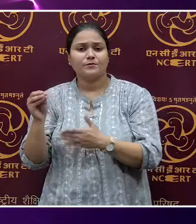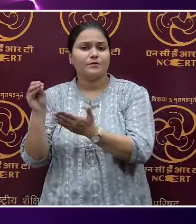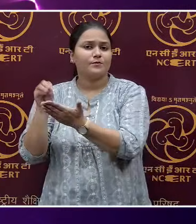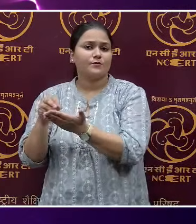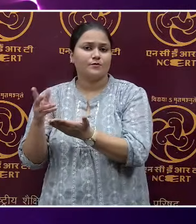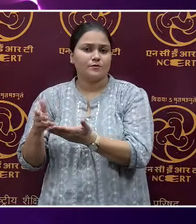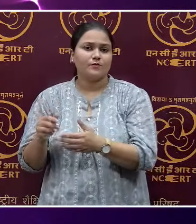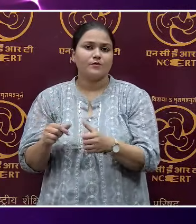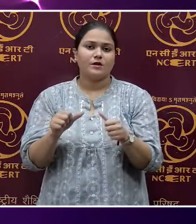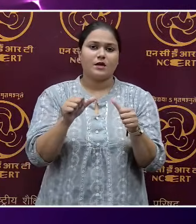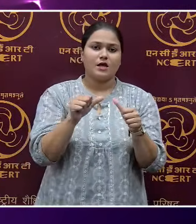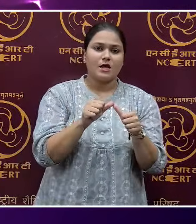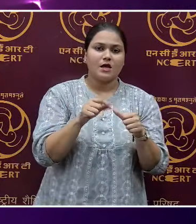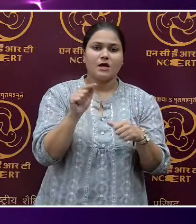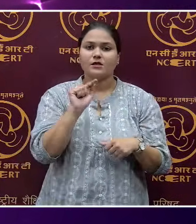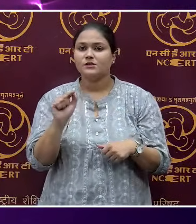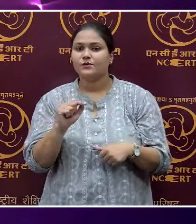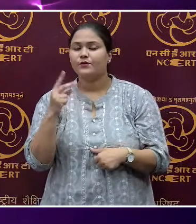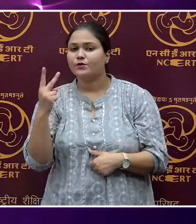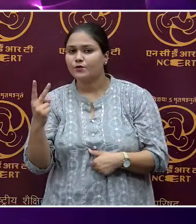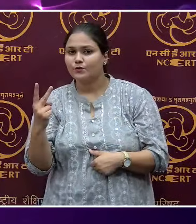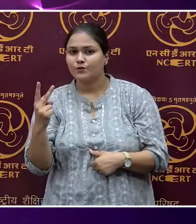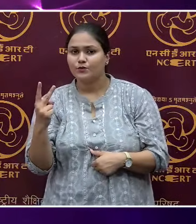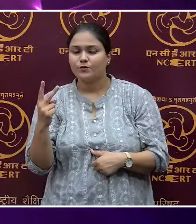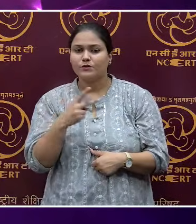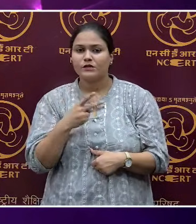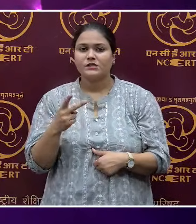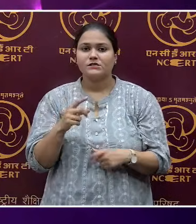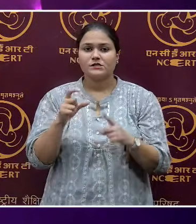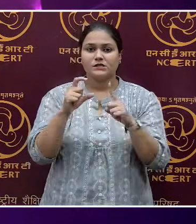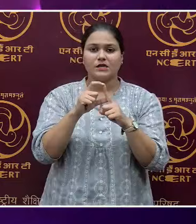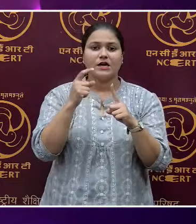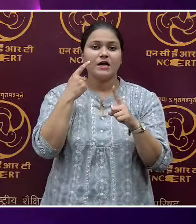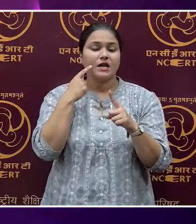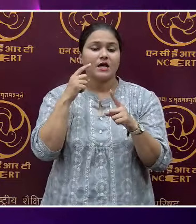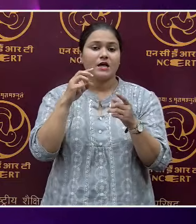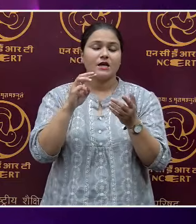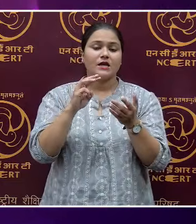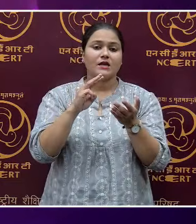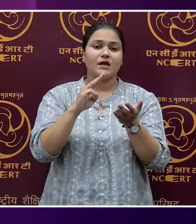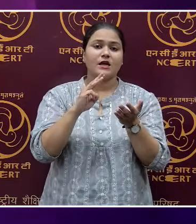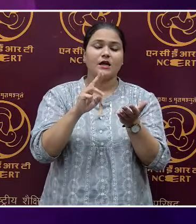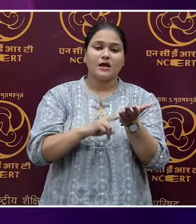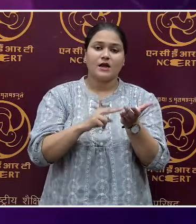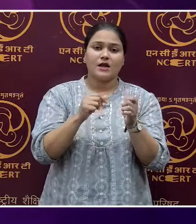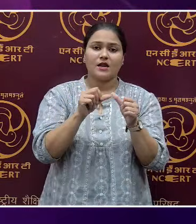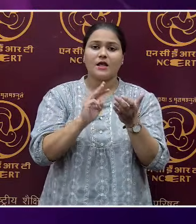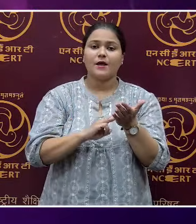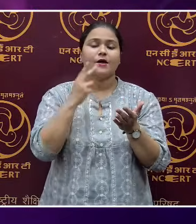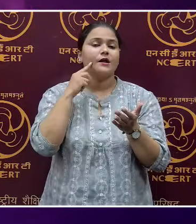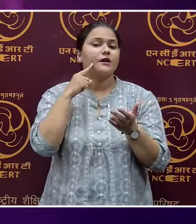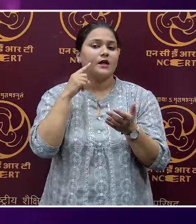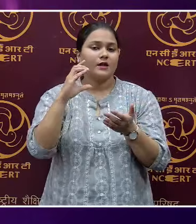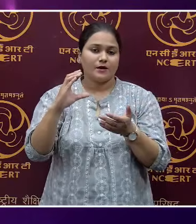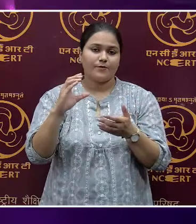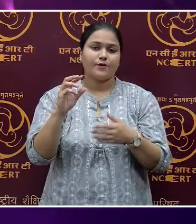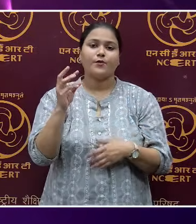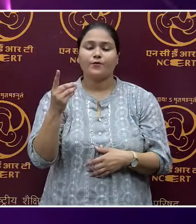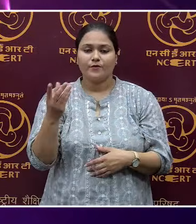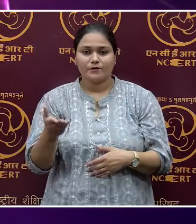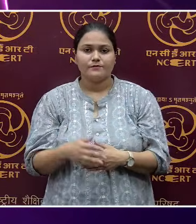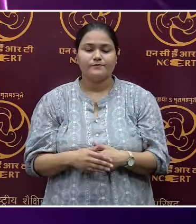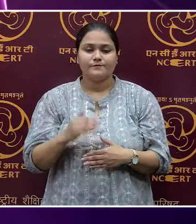Suppose a equal to 2. So this is a dynamic value. So it will be saved in the heap segment. Okay. So moving